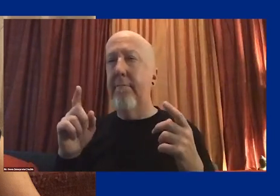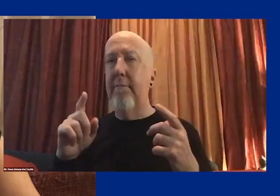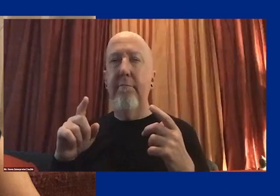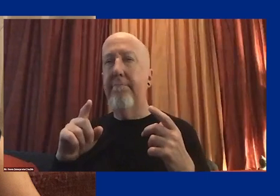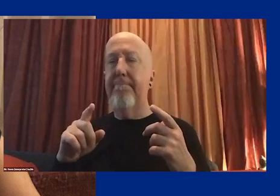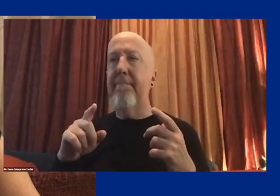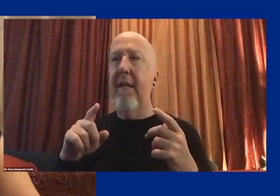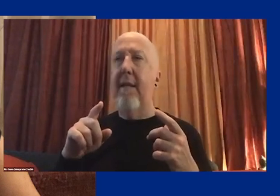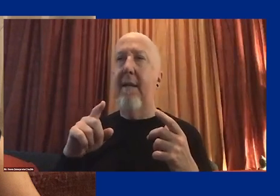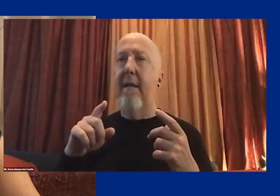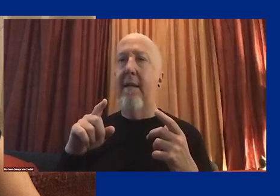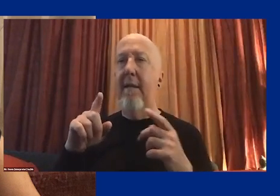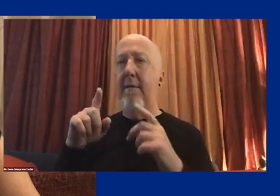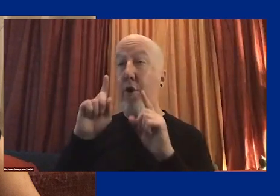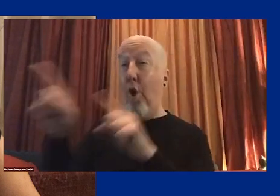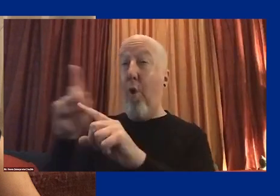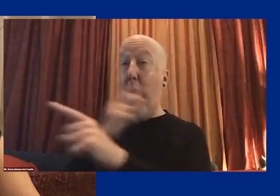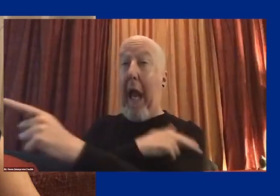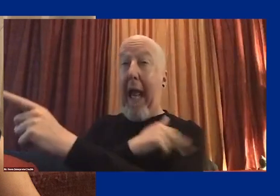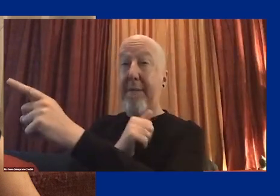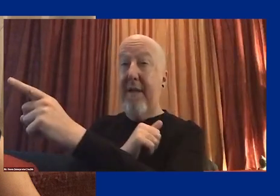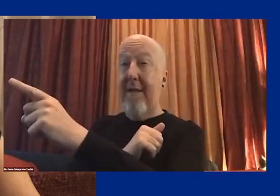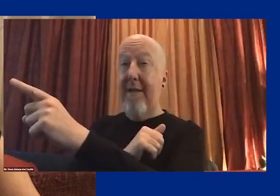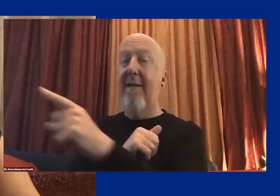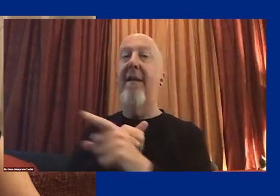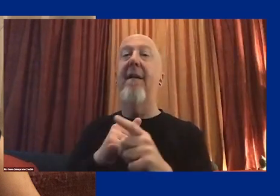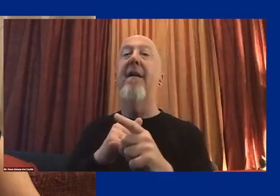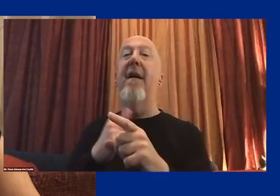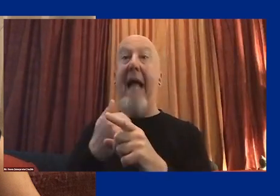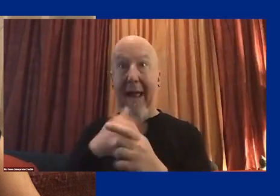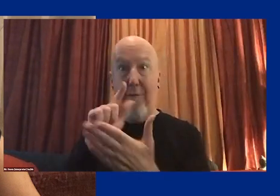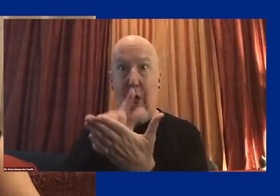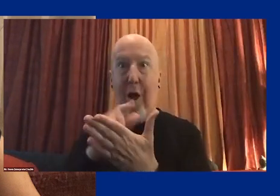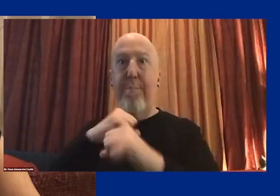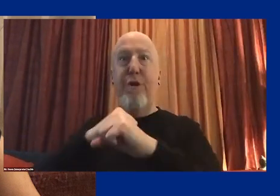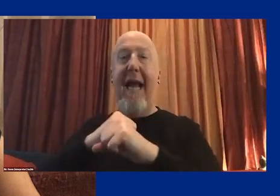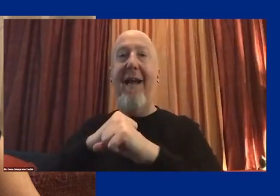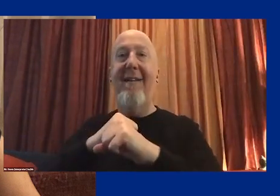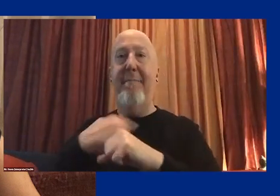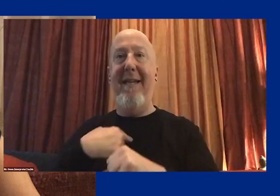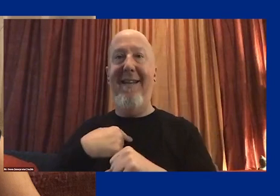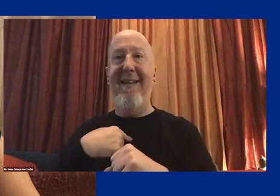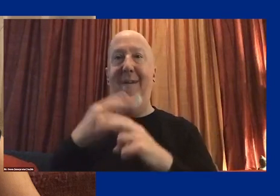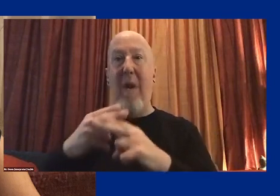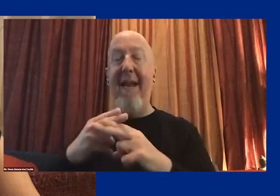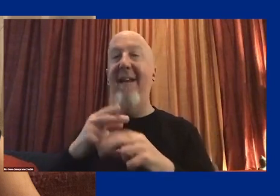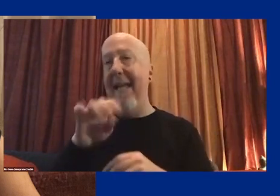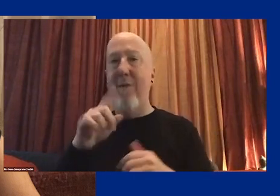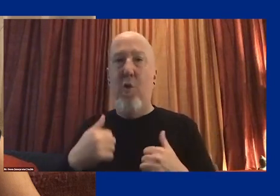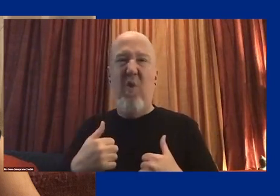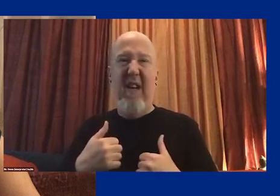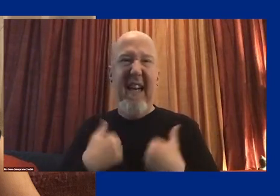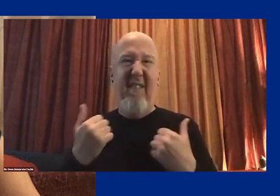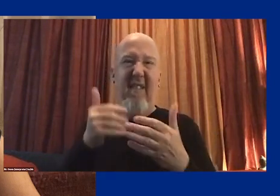your treatment in a place where there is a law protecting weight discrimination, if you happen to live near a place where that's a